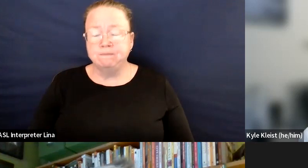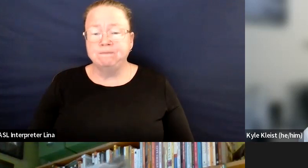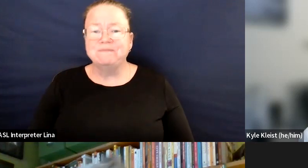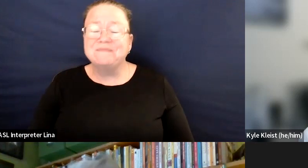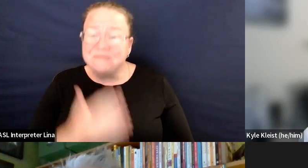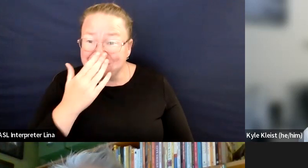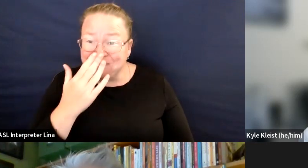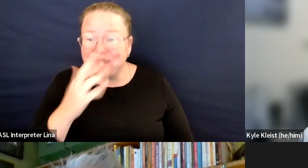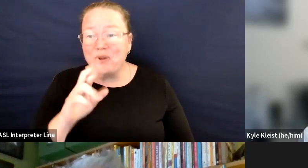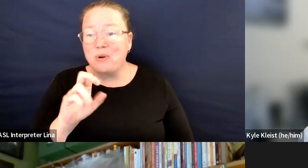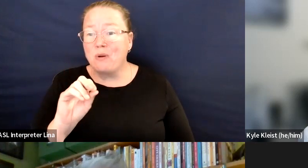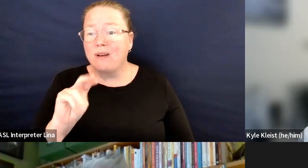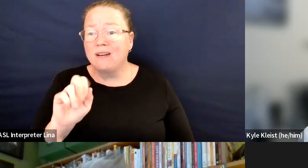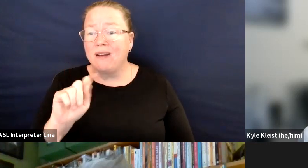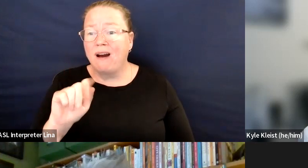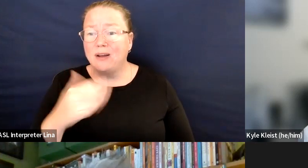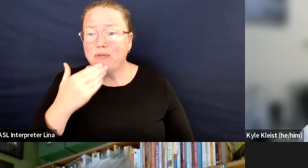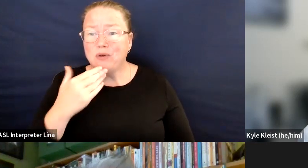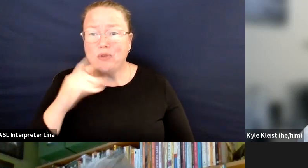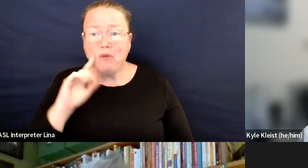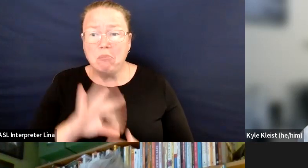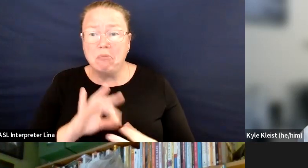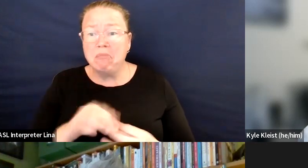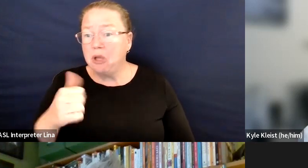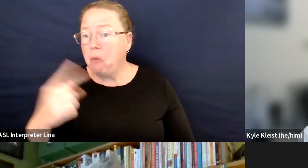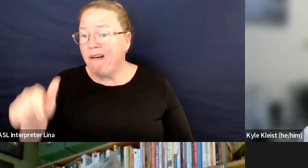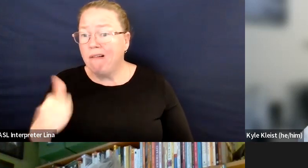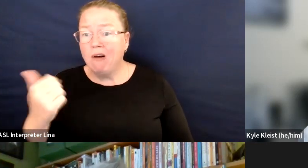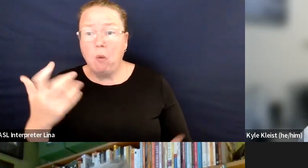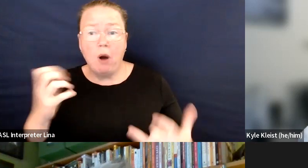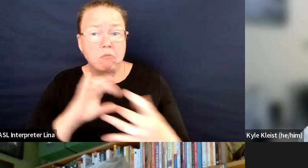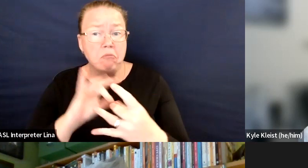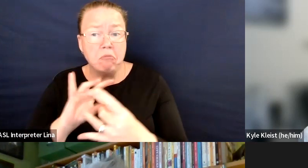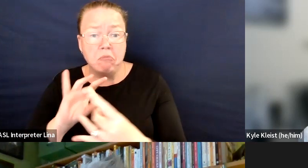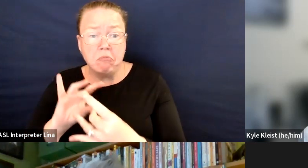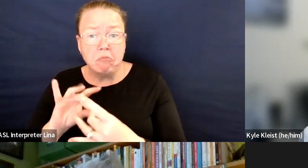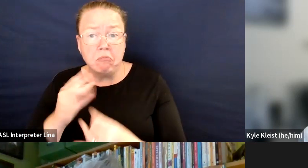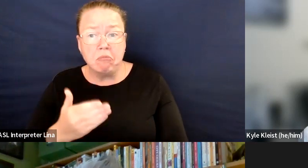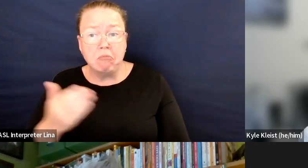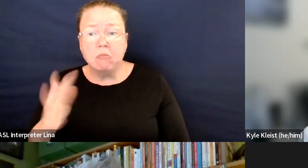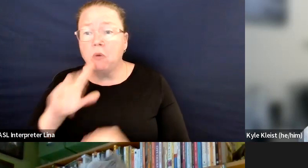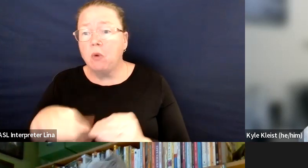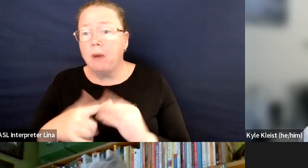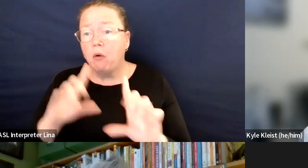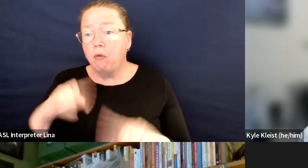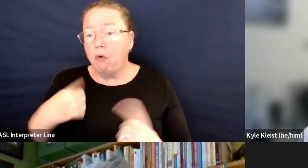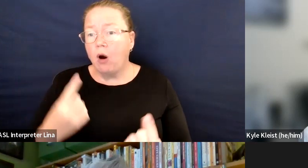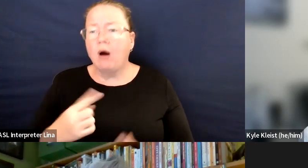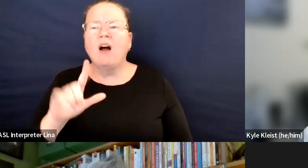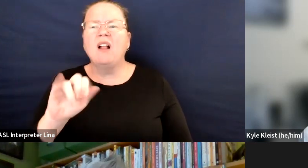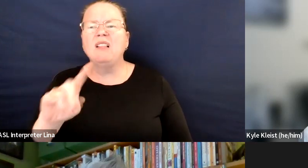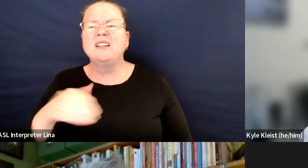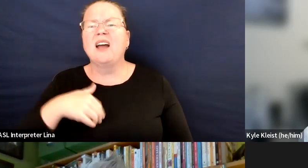Thank you, Renata. That's great. I appreciate you sharing. Is anybody else interested in sharing about the stuff we've talked so far? Linda, this